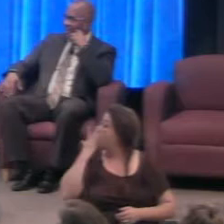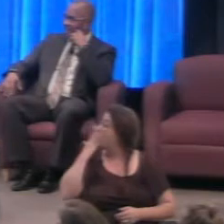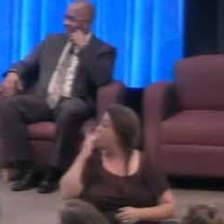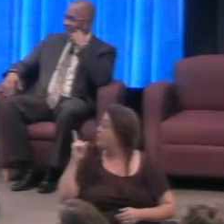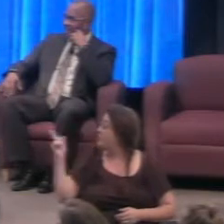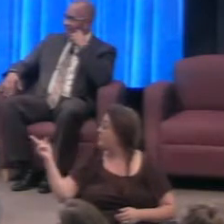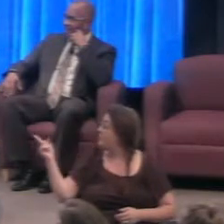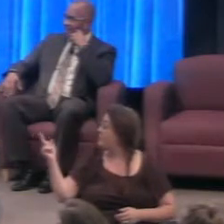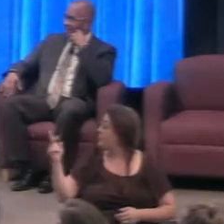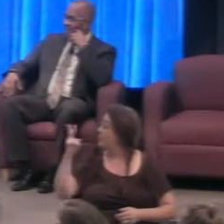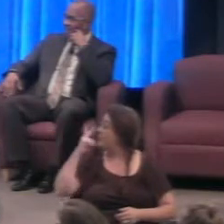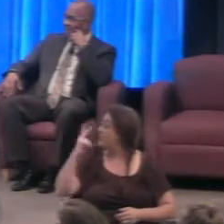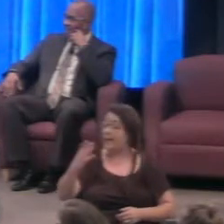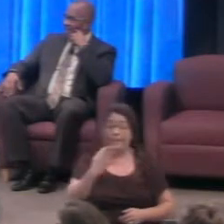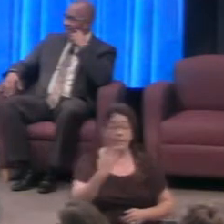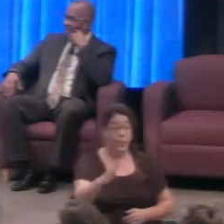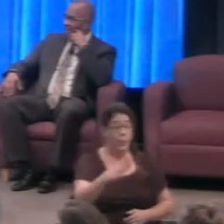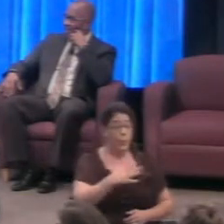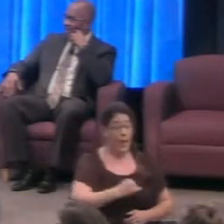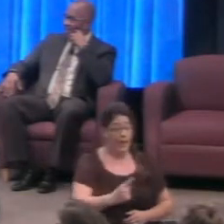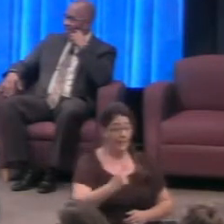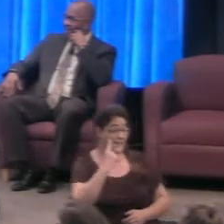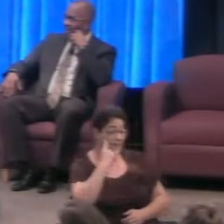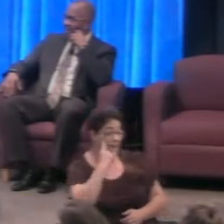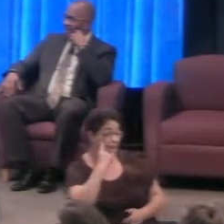So everybody sees blue and white, and you think,